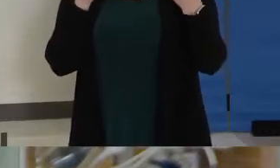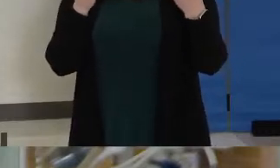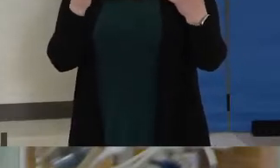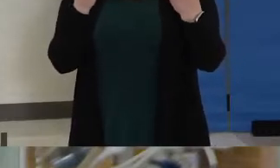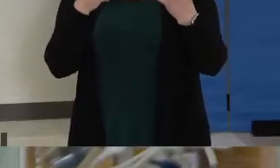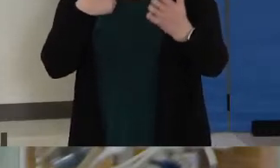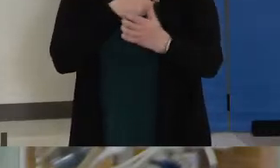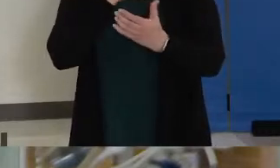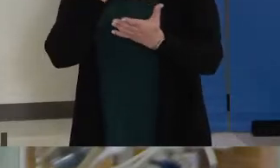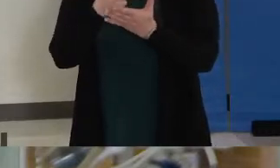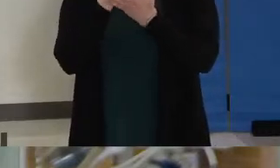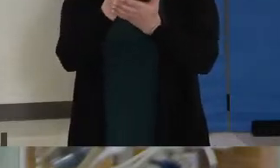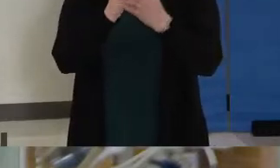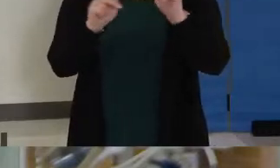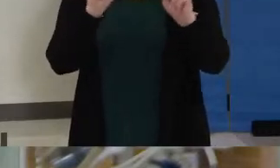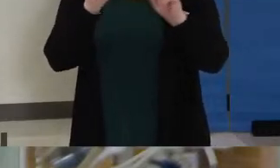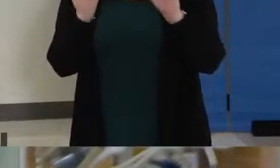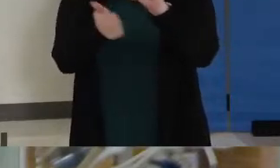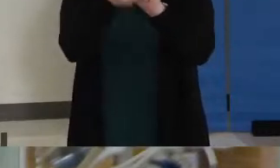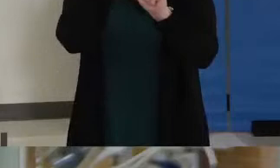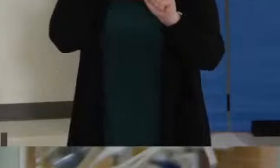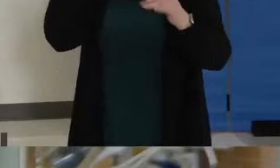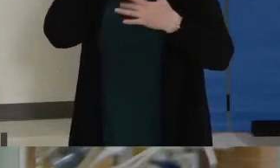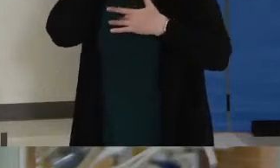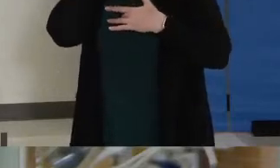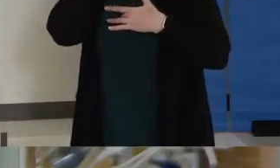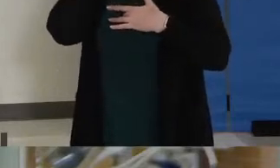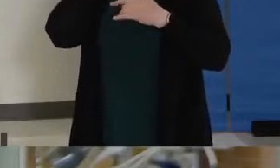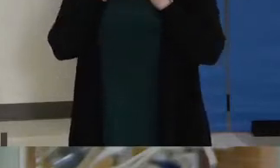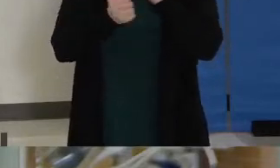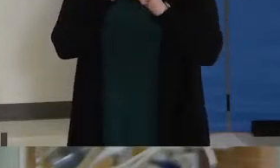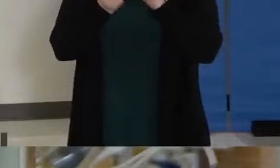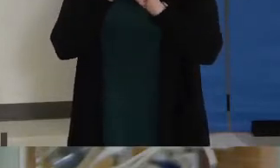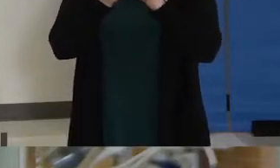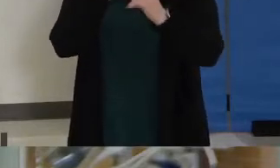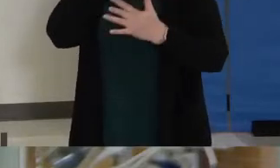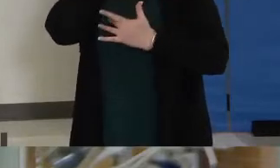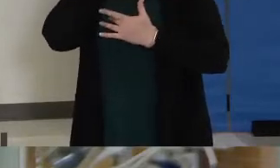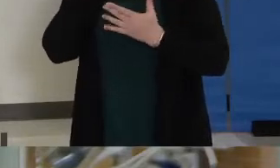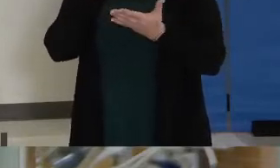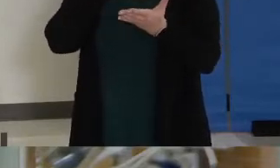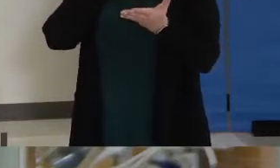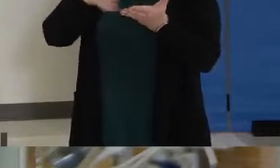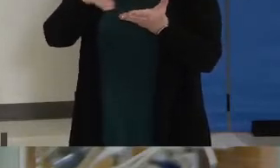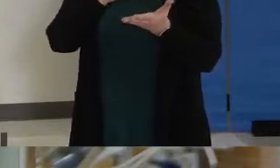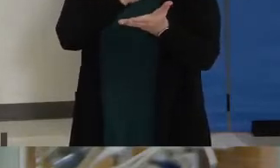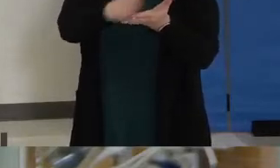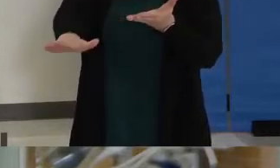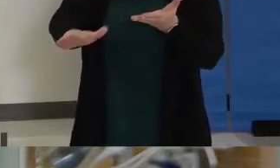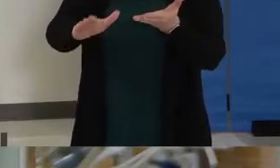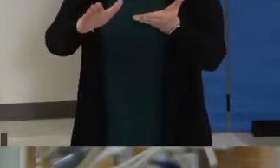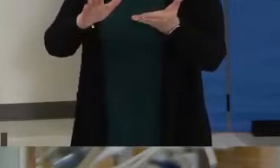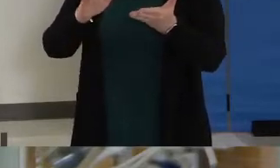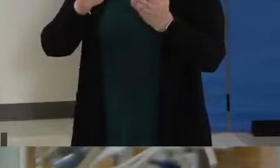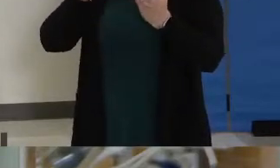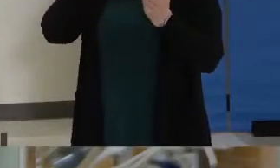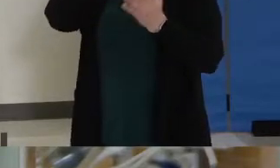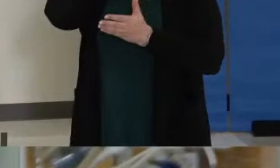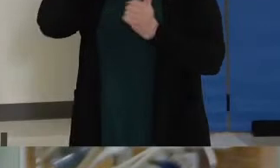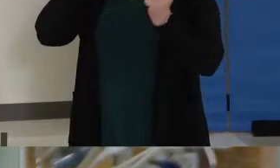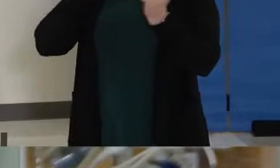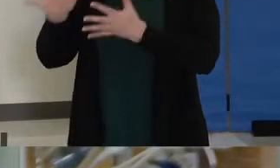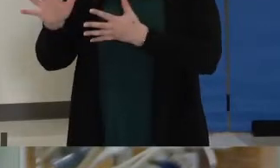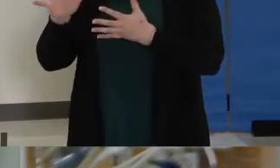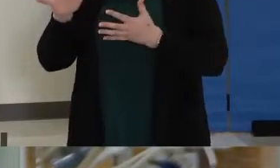help the people who are the sickest of the sick, who are too often forgotten, who too often are given up for